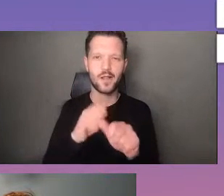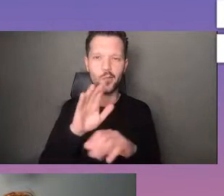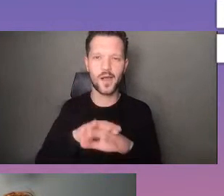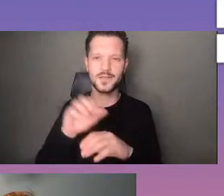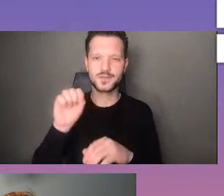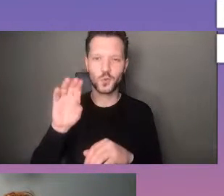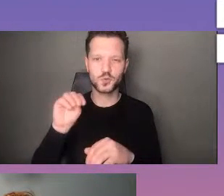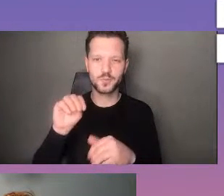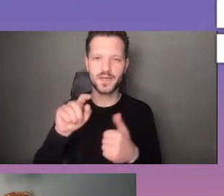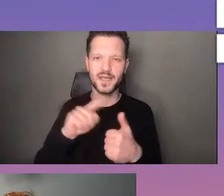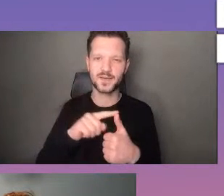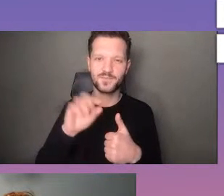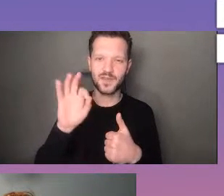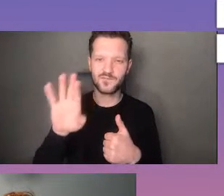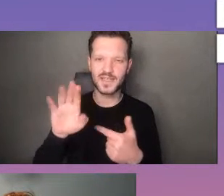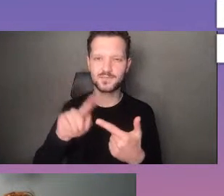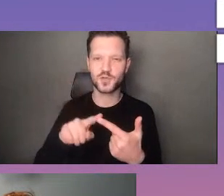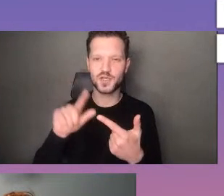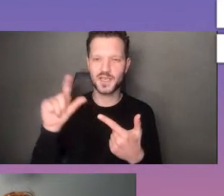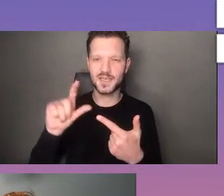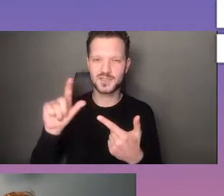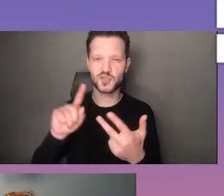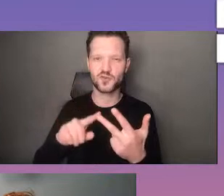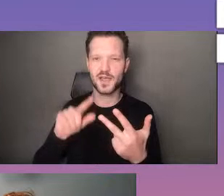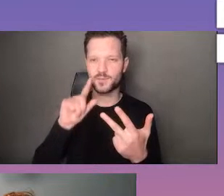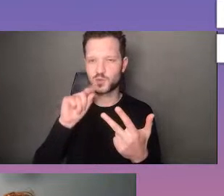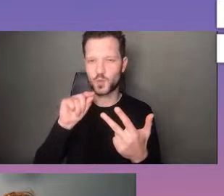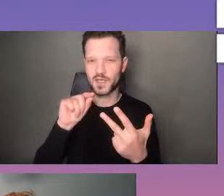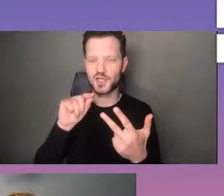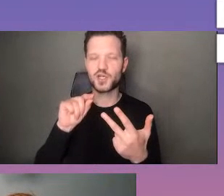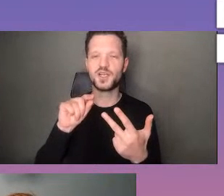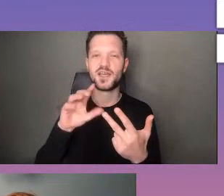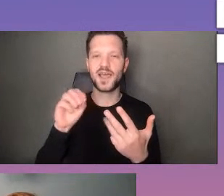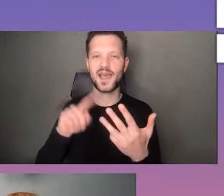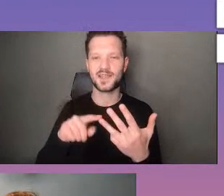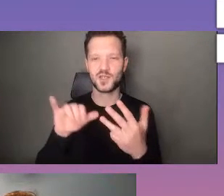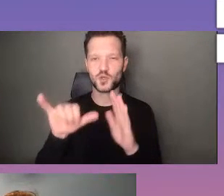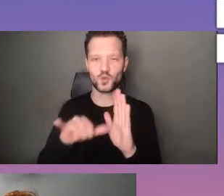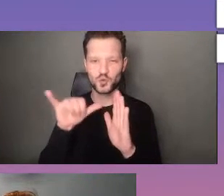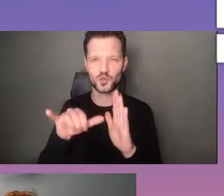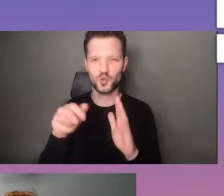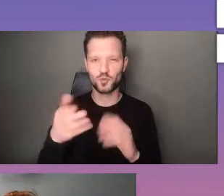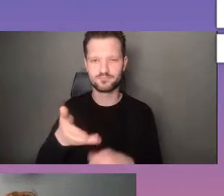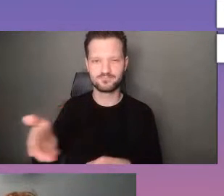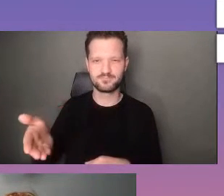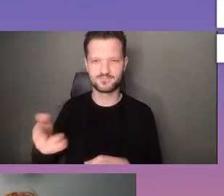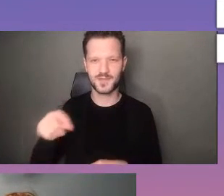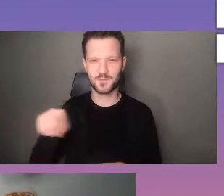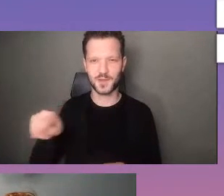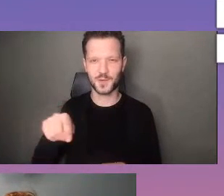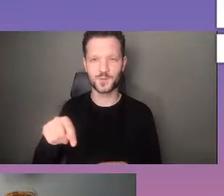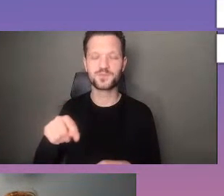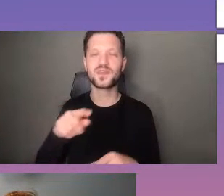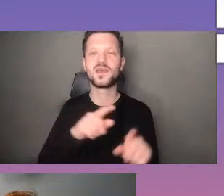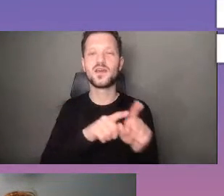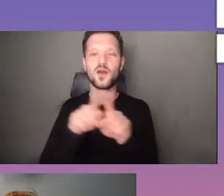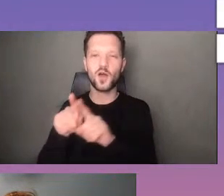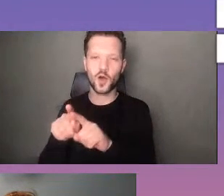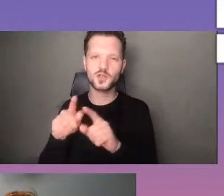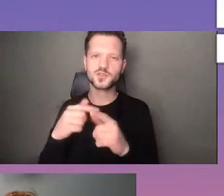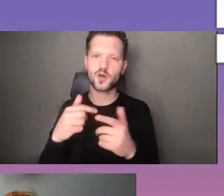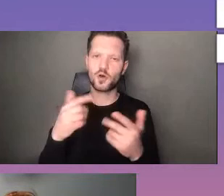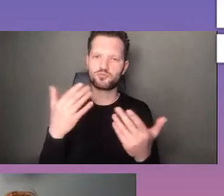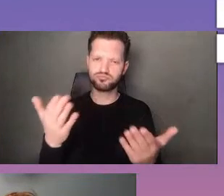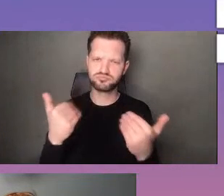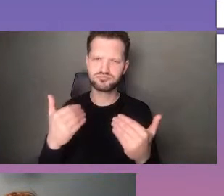Facebook and Instagram, and at New Haven Pride on Twitter, and subscribe to our YouTube channel. And finally, please consider joining us as a member because it's